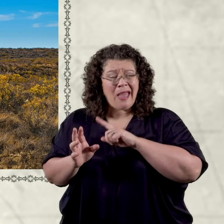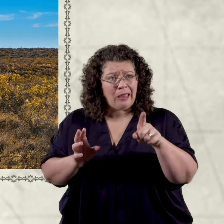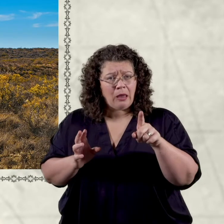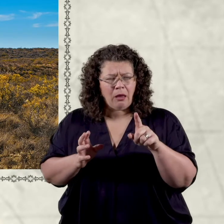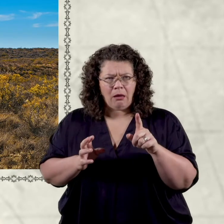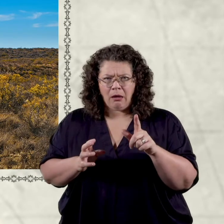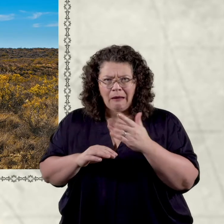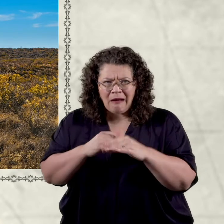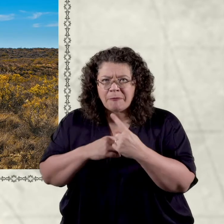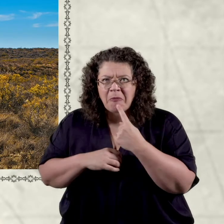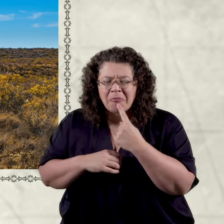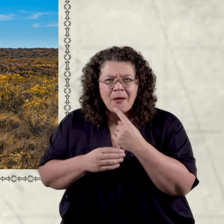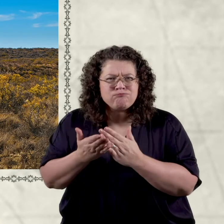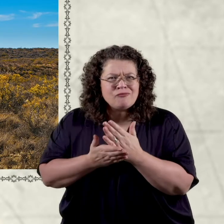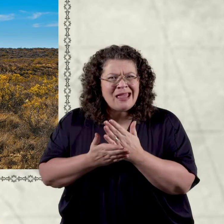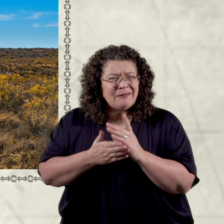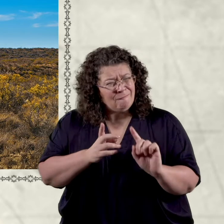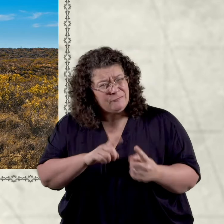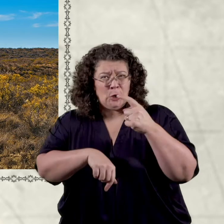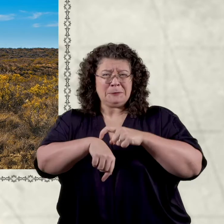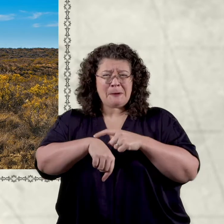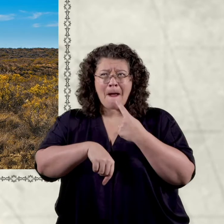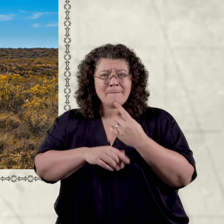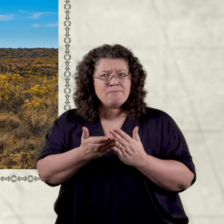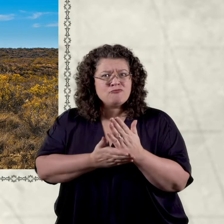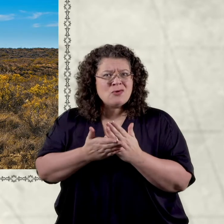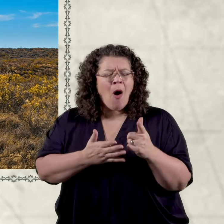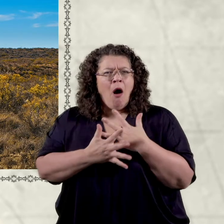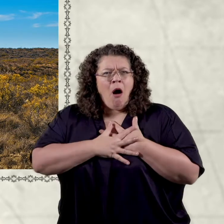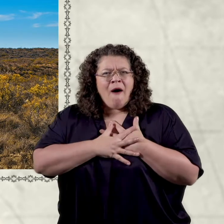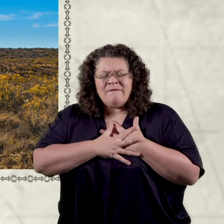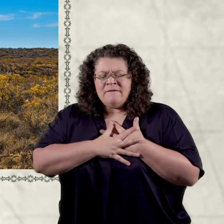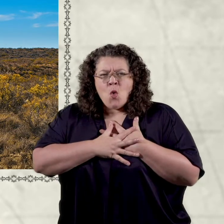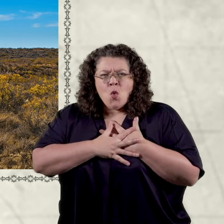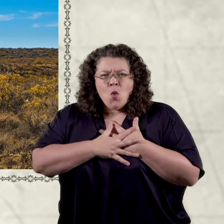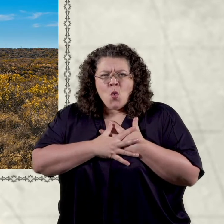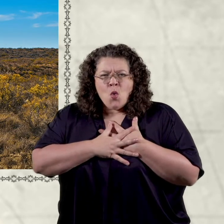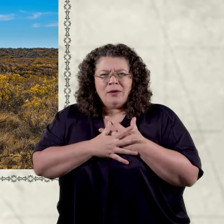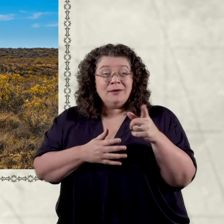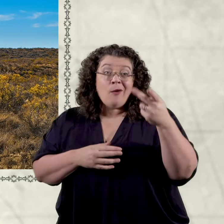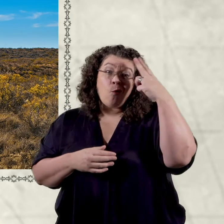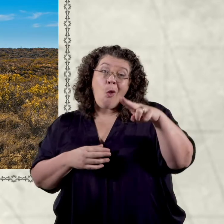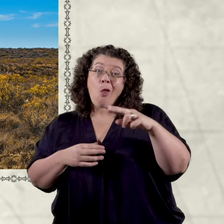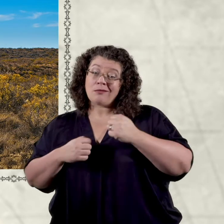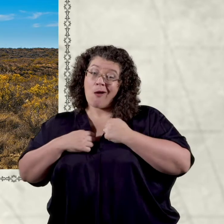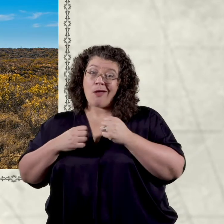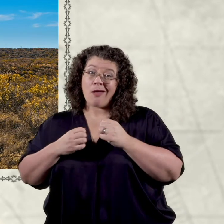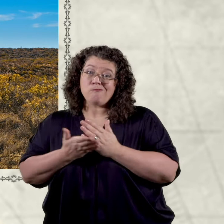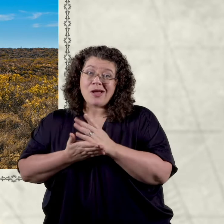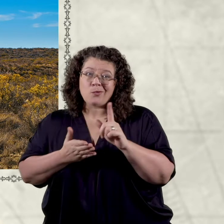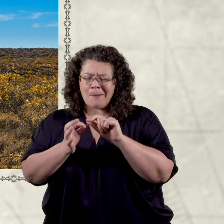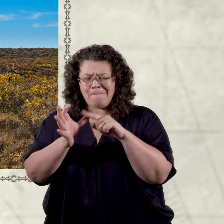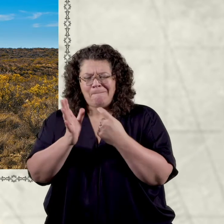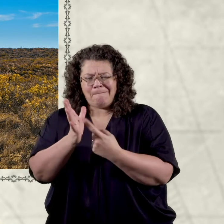in their lives, and the minute that they did, they loved it. And do you know what they called bread? Bara